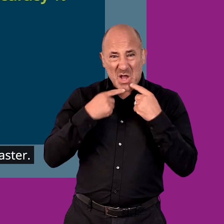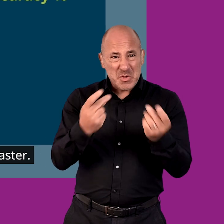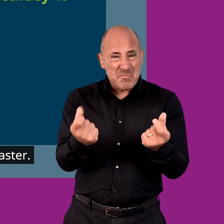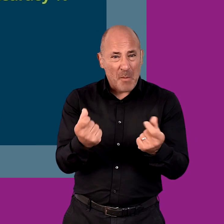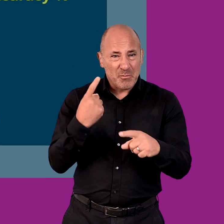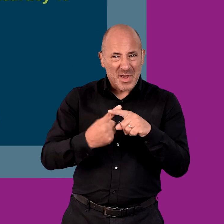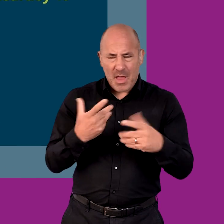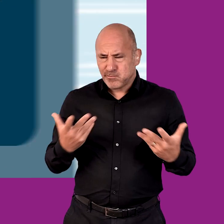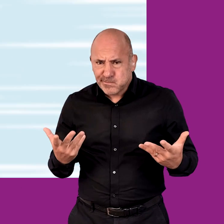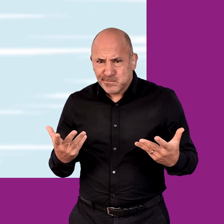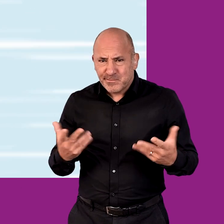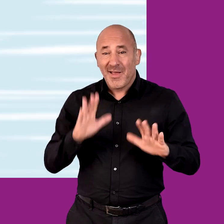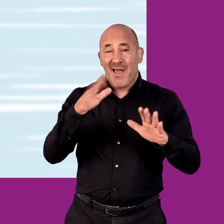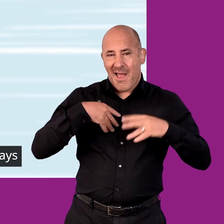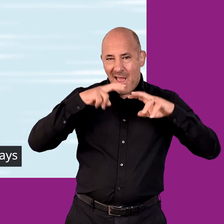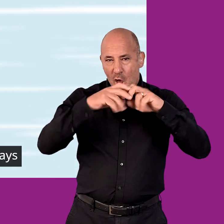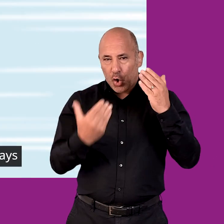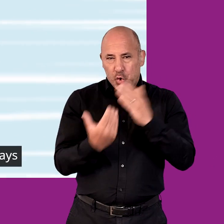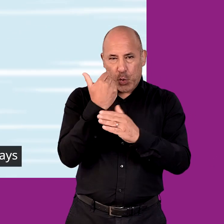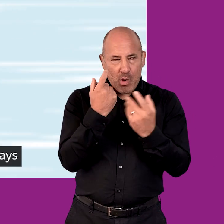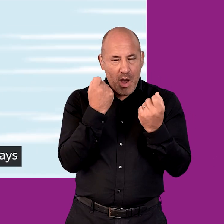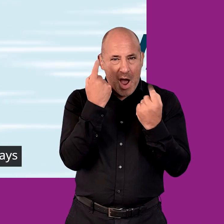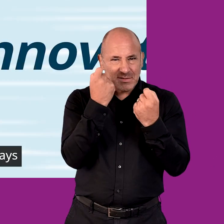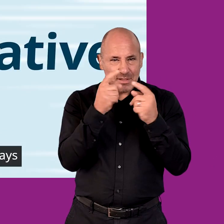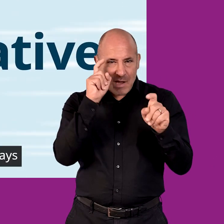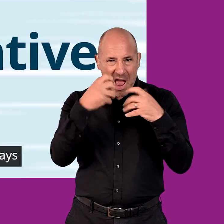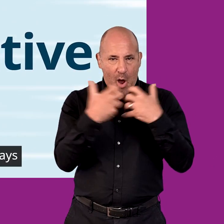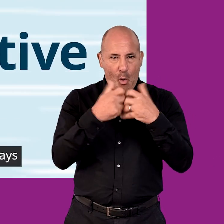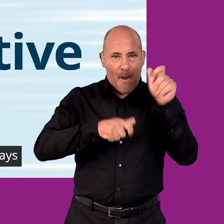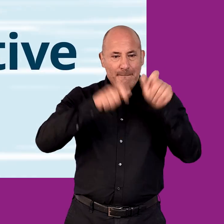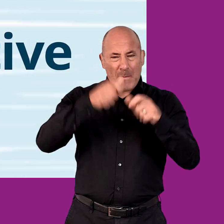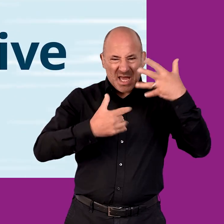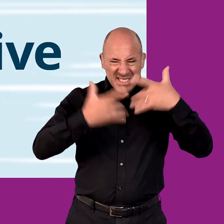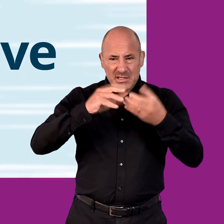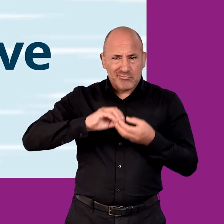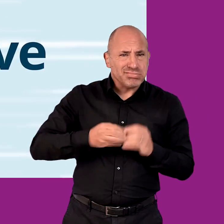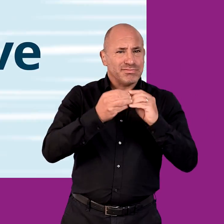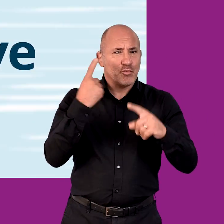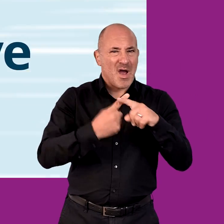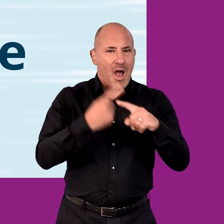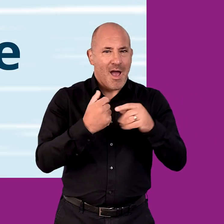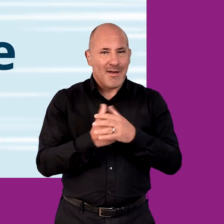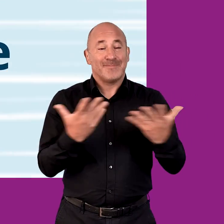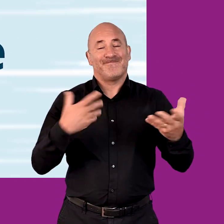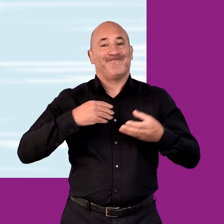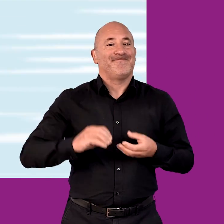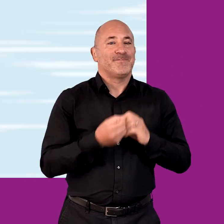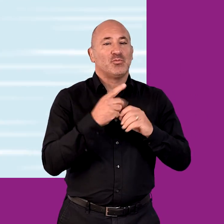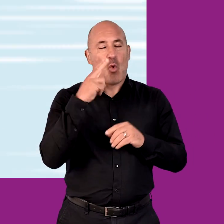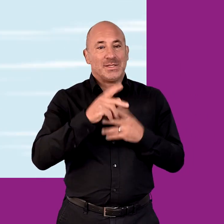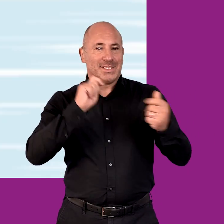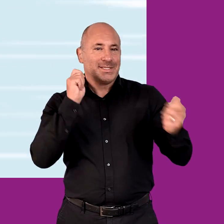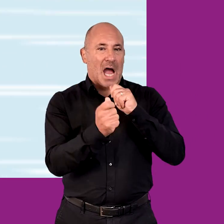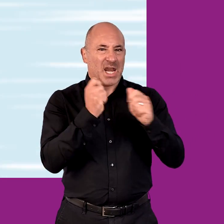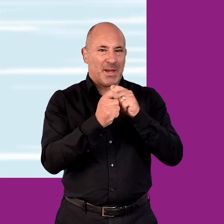information faster. To meet this need, we're exploring new and innovative ways to create population statistics, which